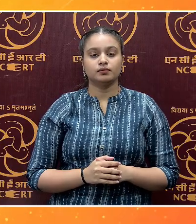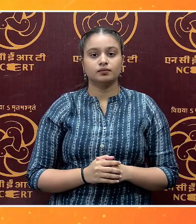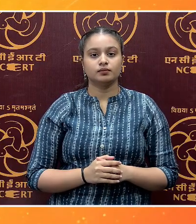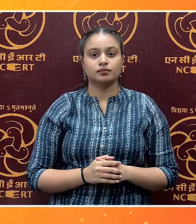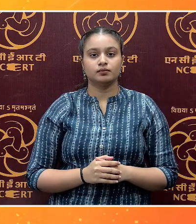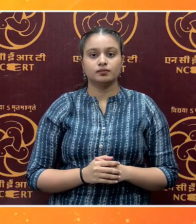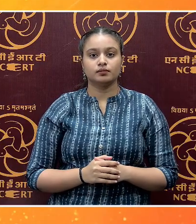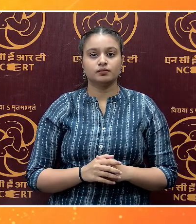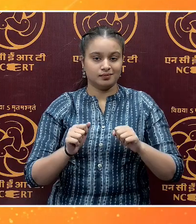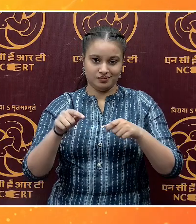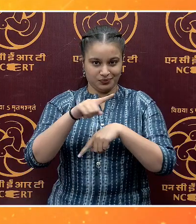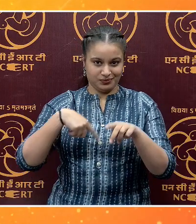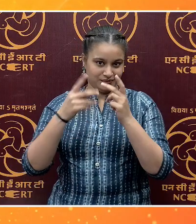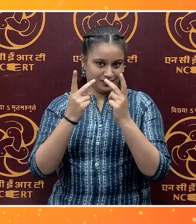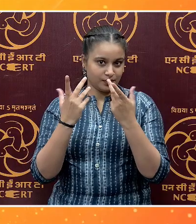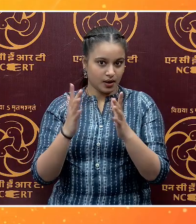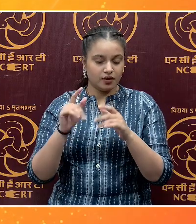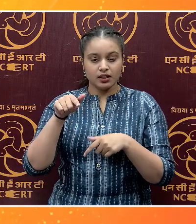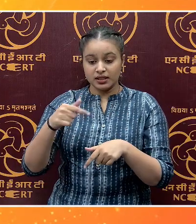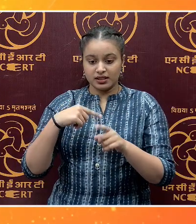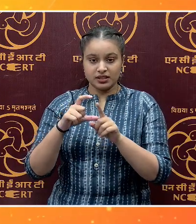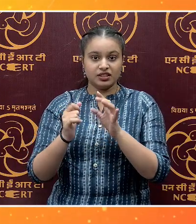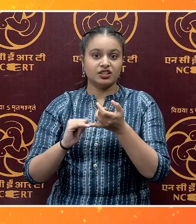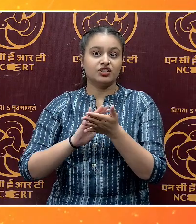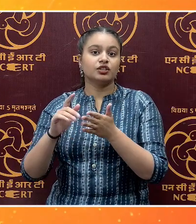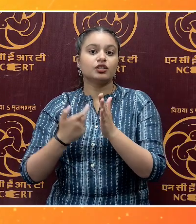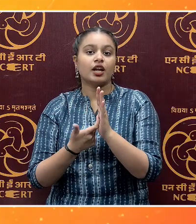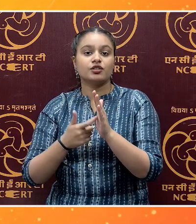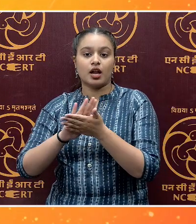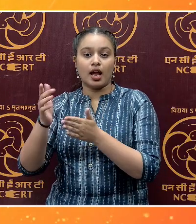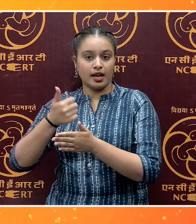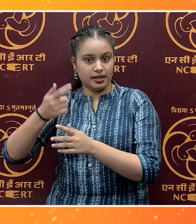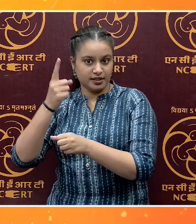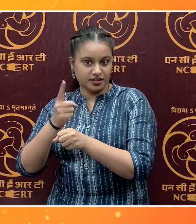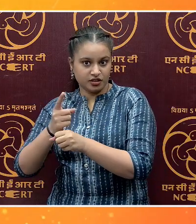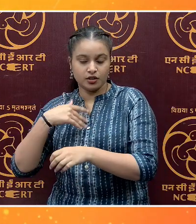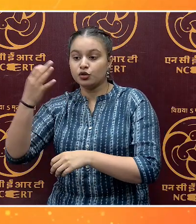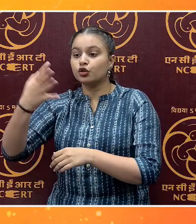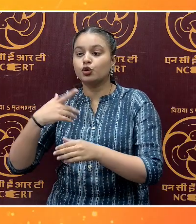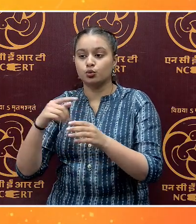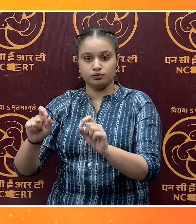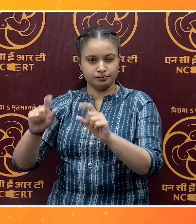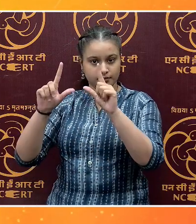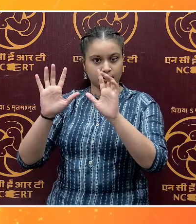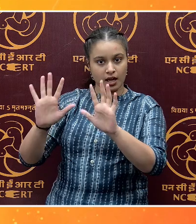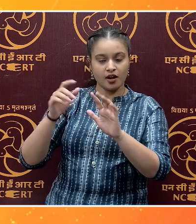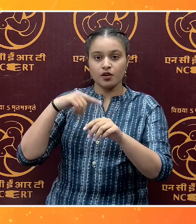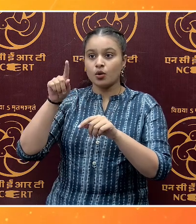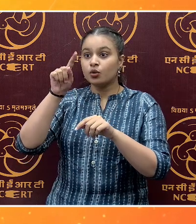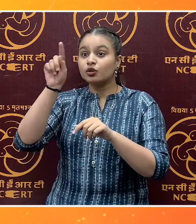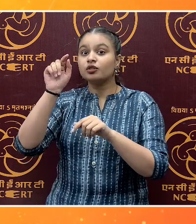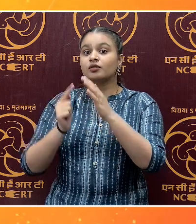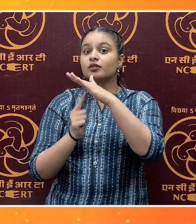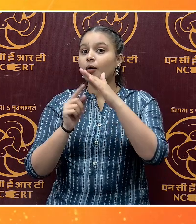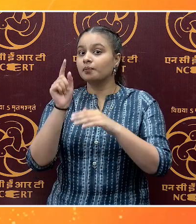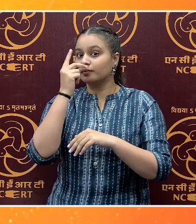Yeah. As you see, as the dashboard of the head teacher, here again I get a new notification. If you see on the top, the new